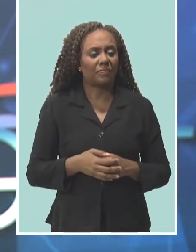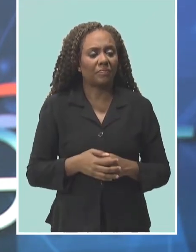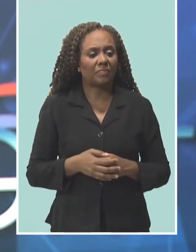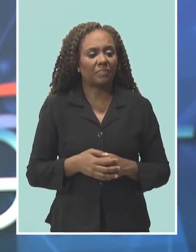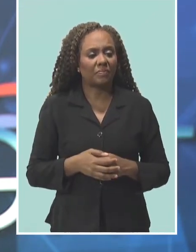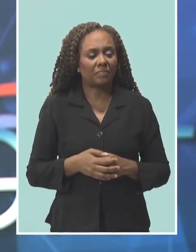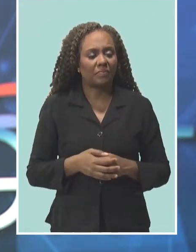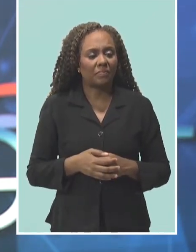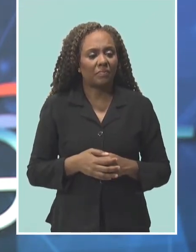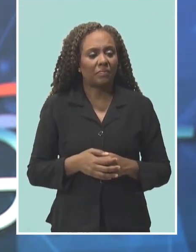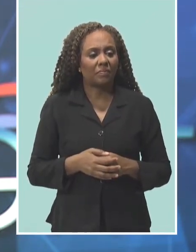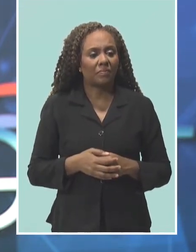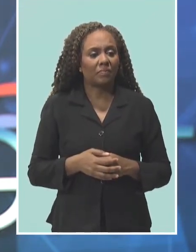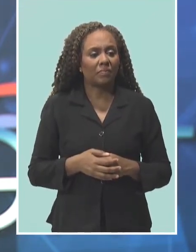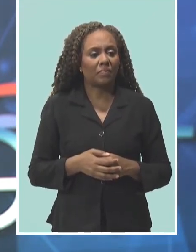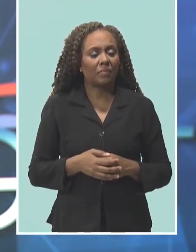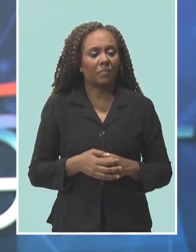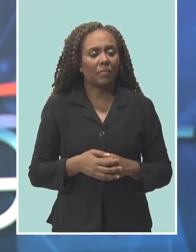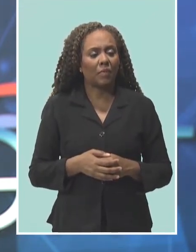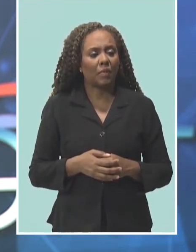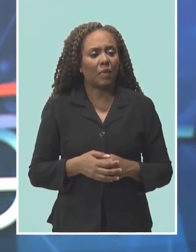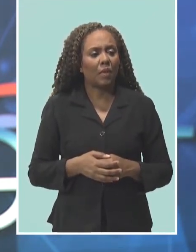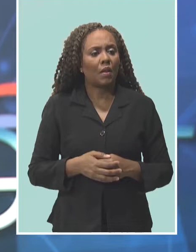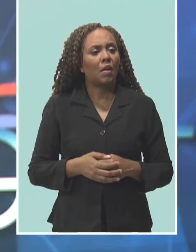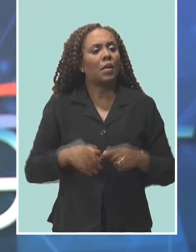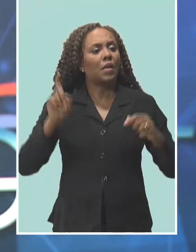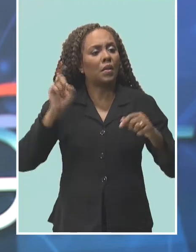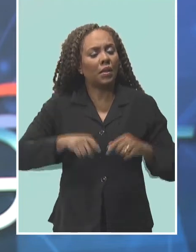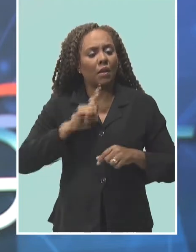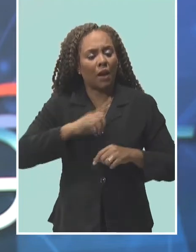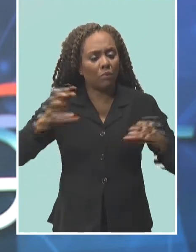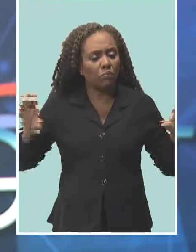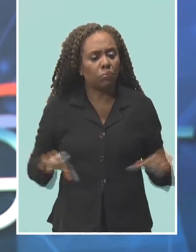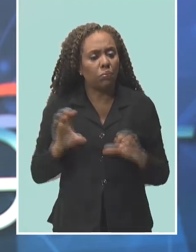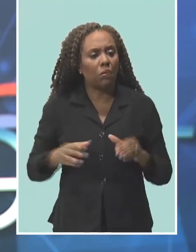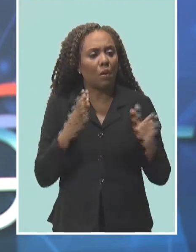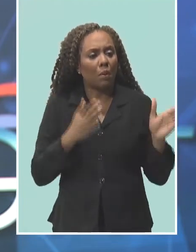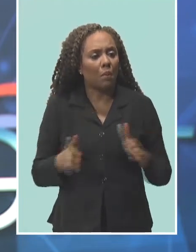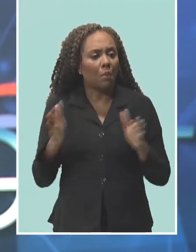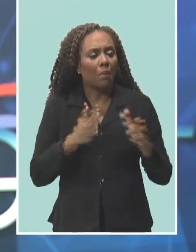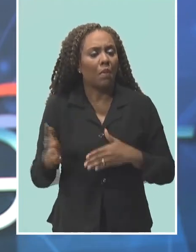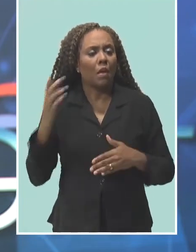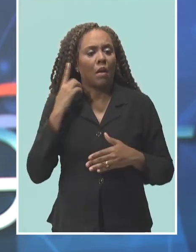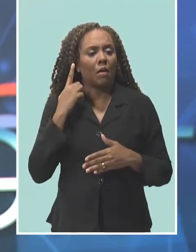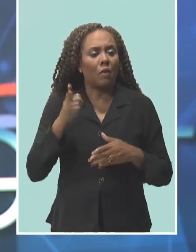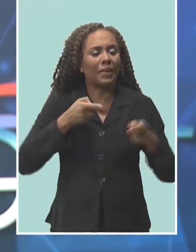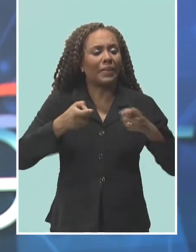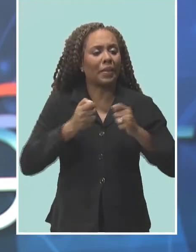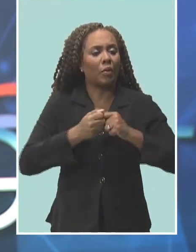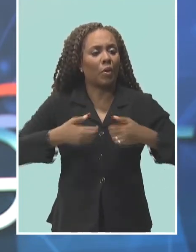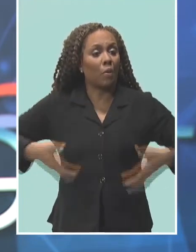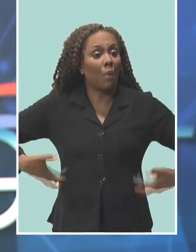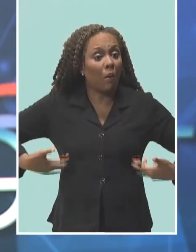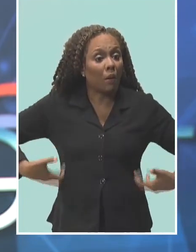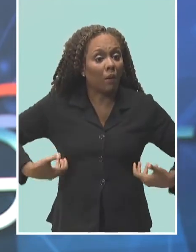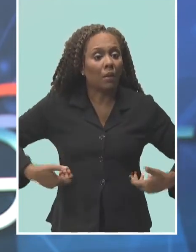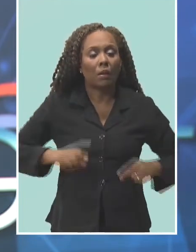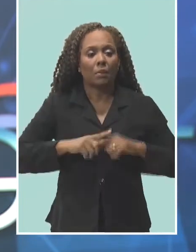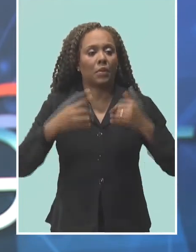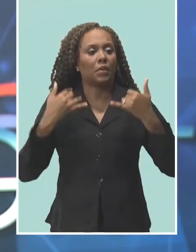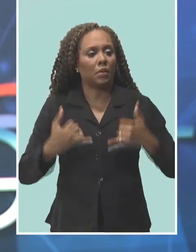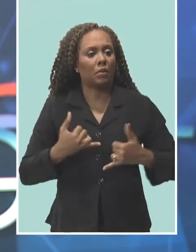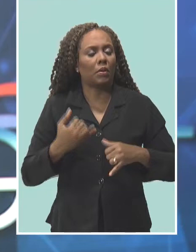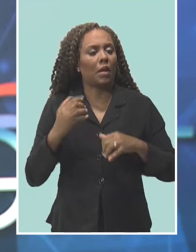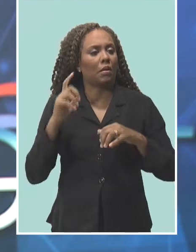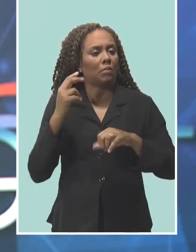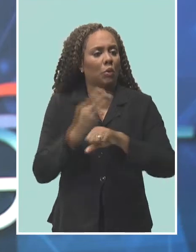long-term action plan to tackle crop damage by monkeys is still in the making, local farmers now have access to a useful tool to help in the